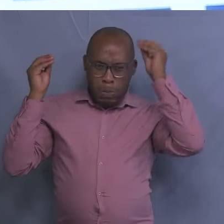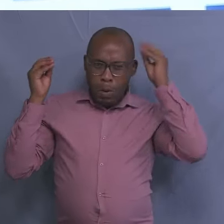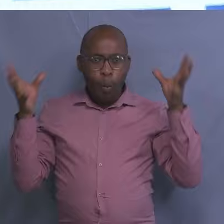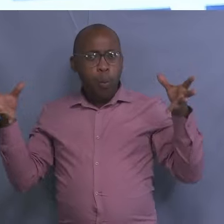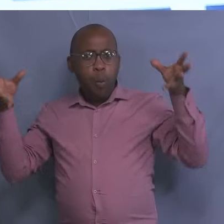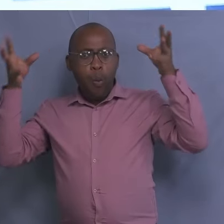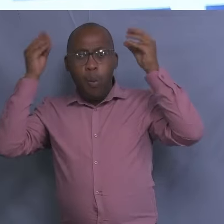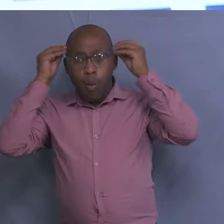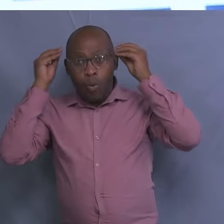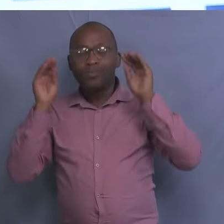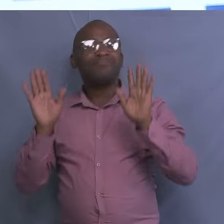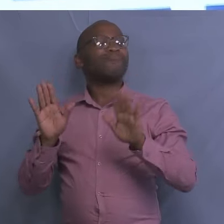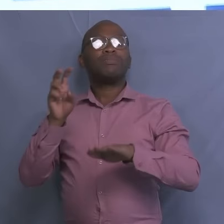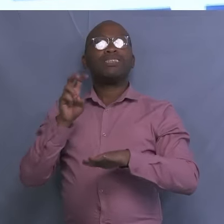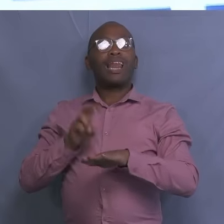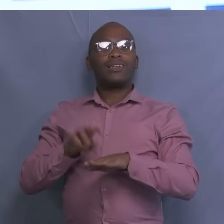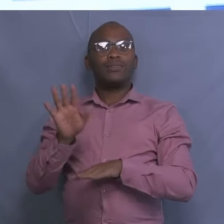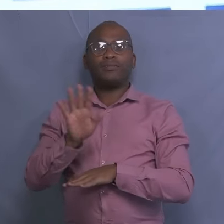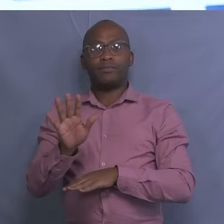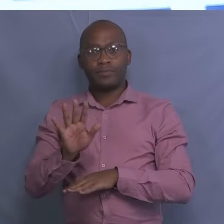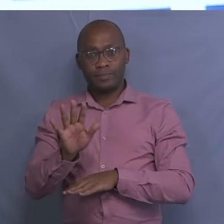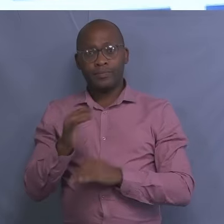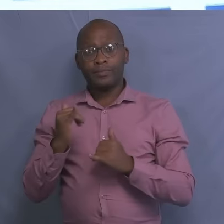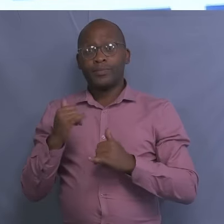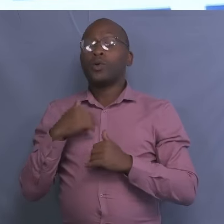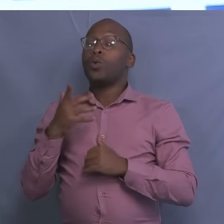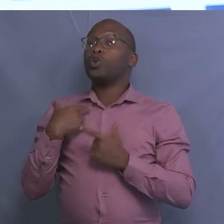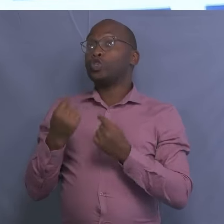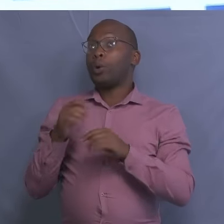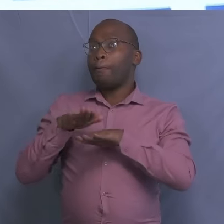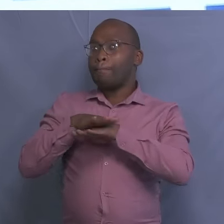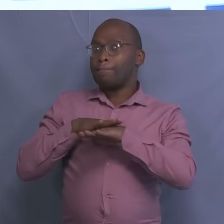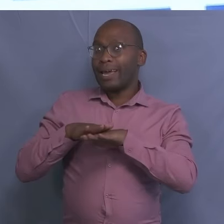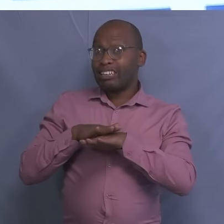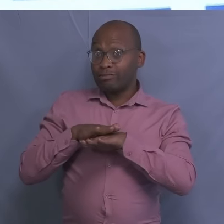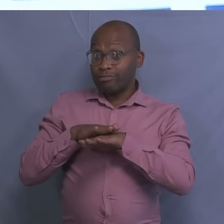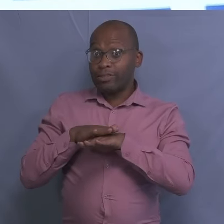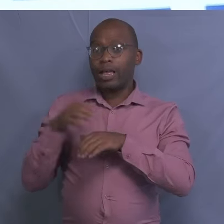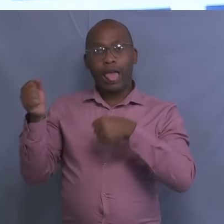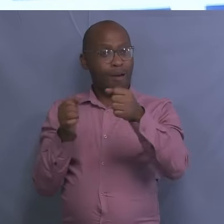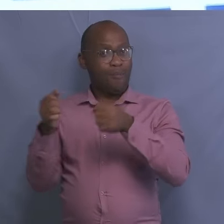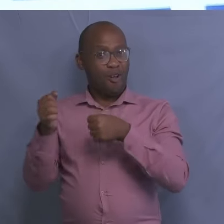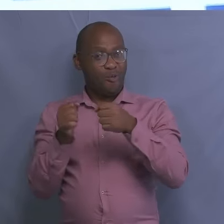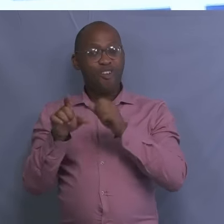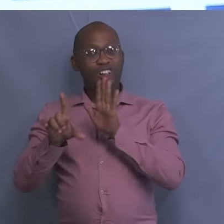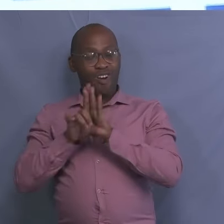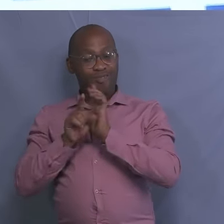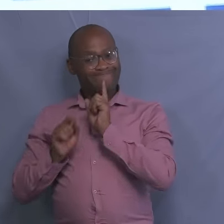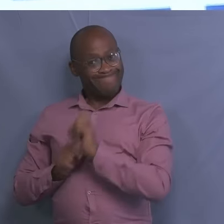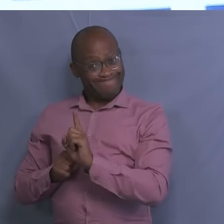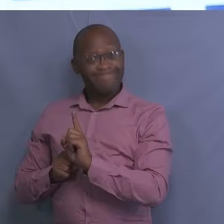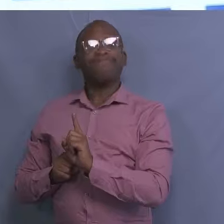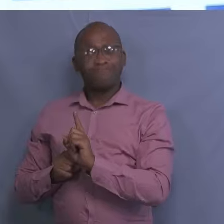employment, we will do an act called the Basic Conditions of Employment. However, it is not necessary for you guys